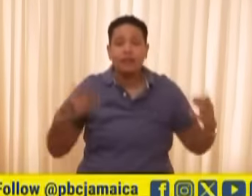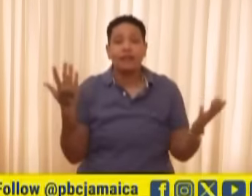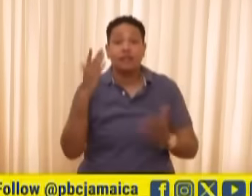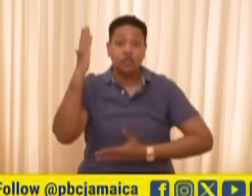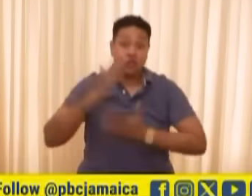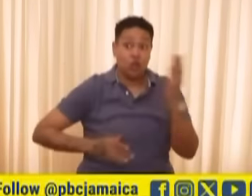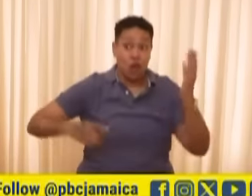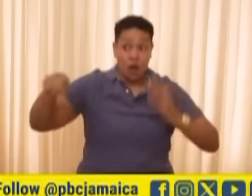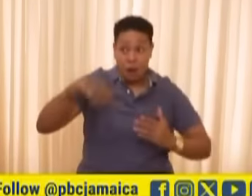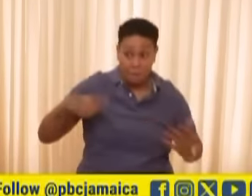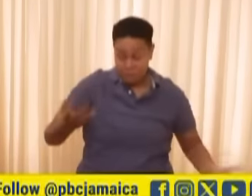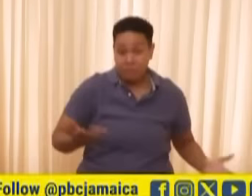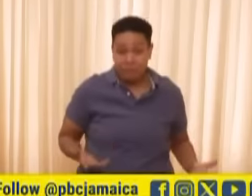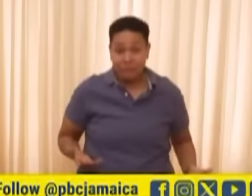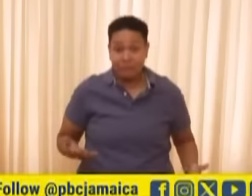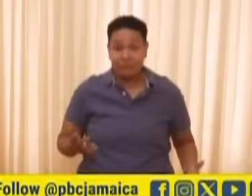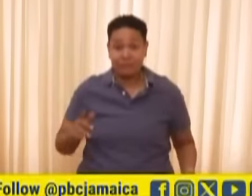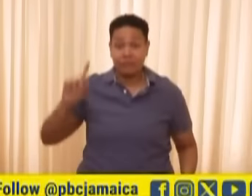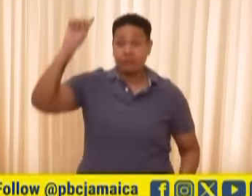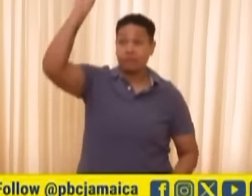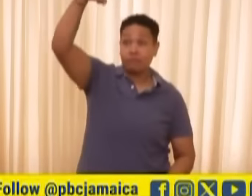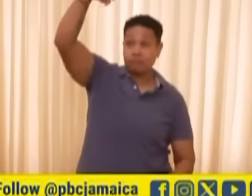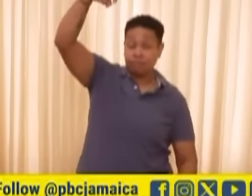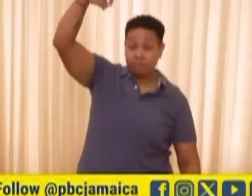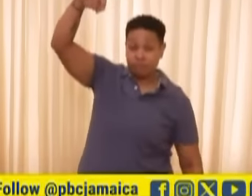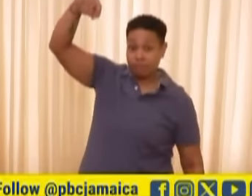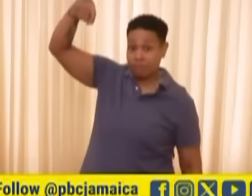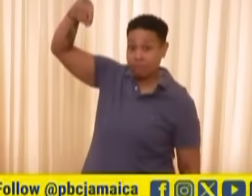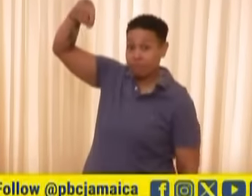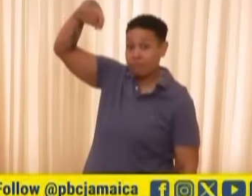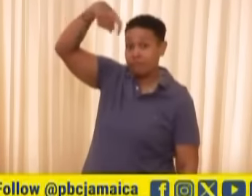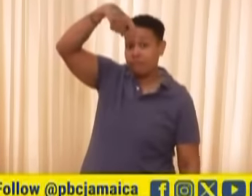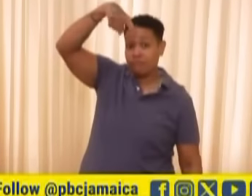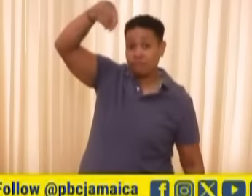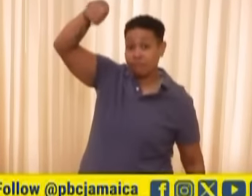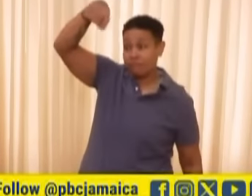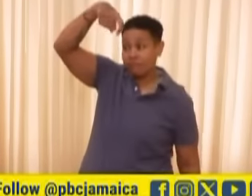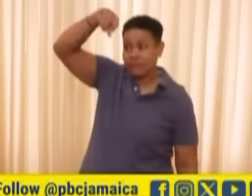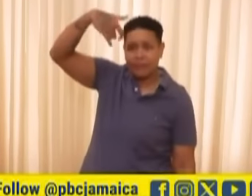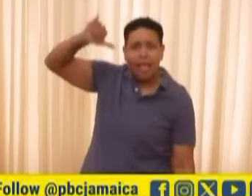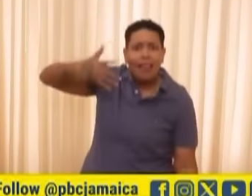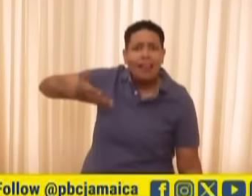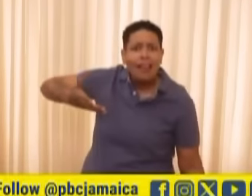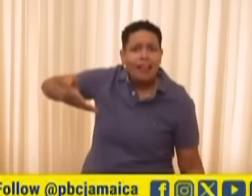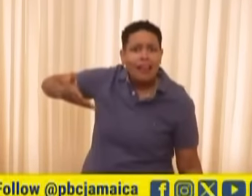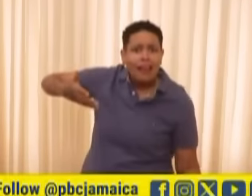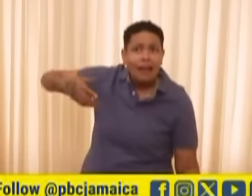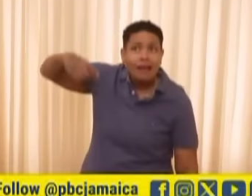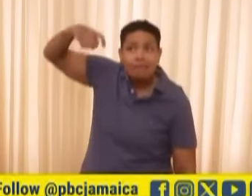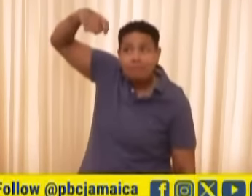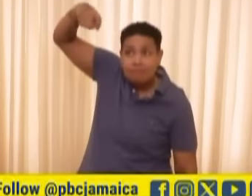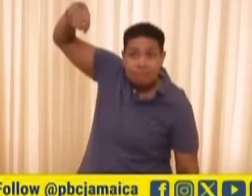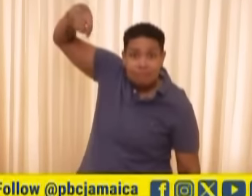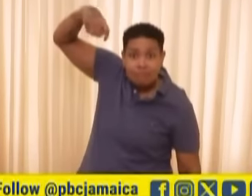some cases, cranes still hanging in the air.